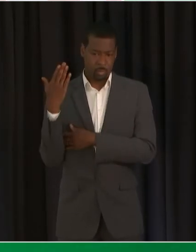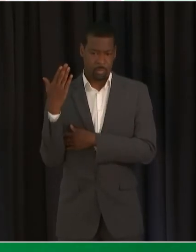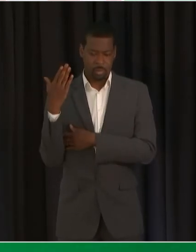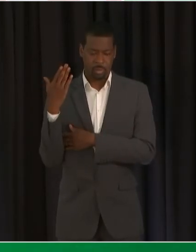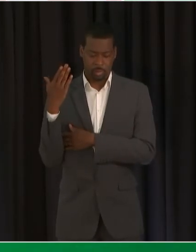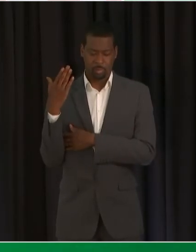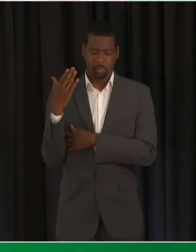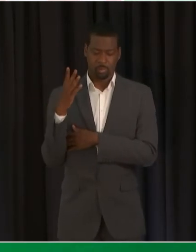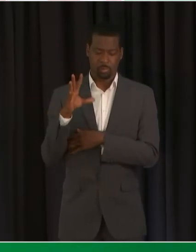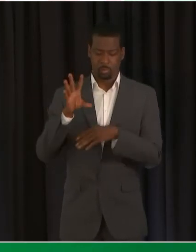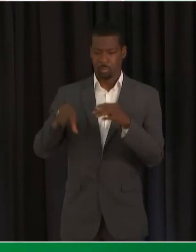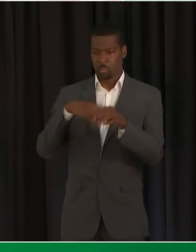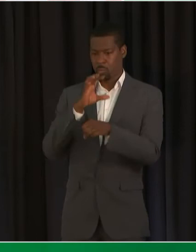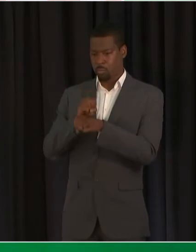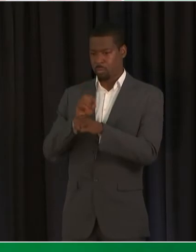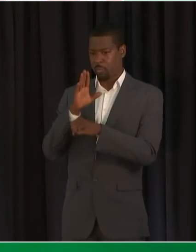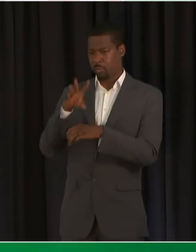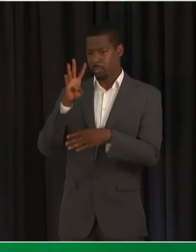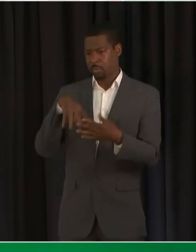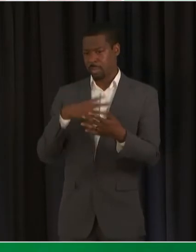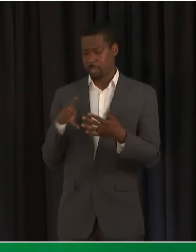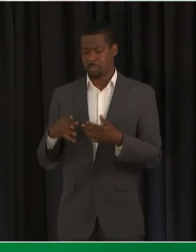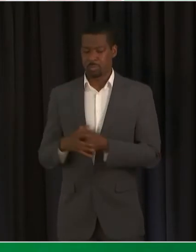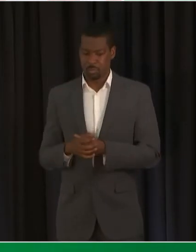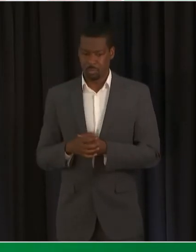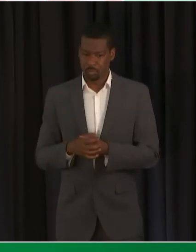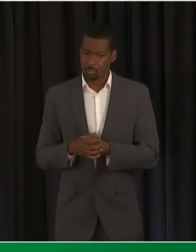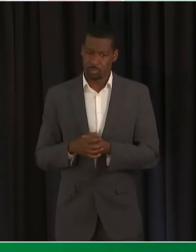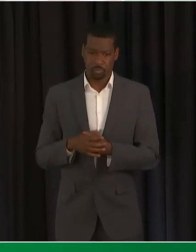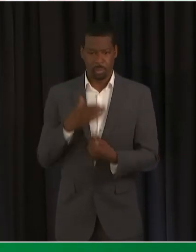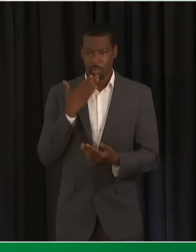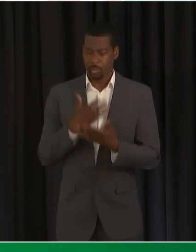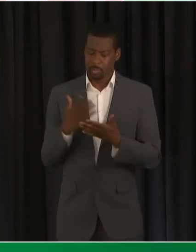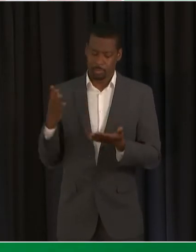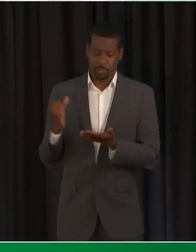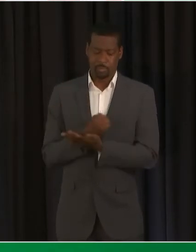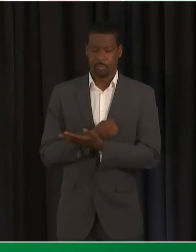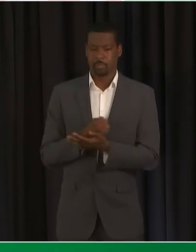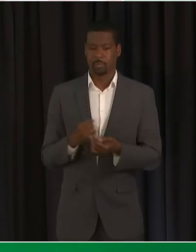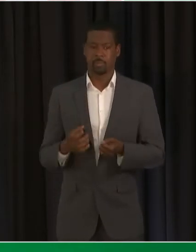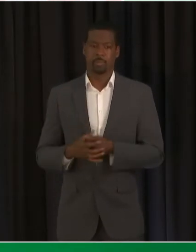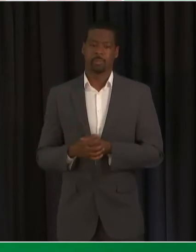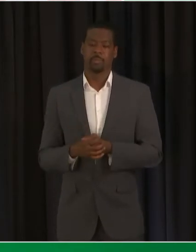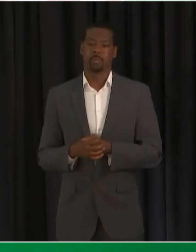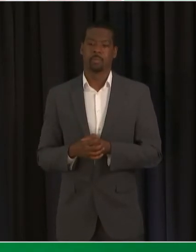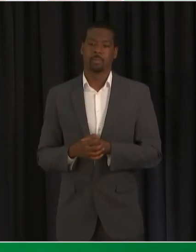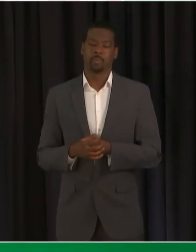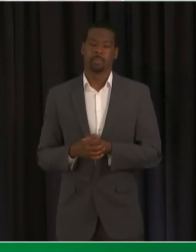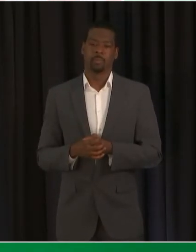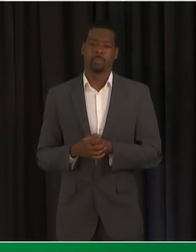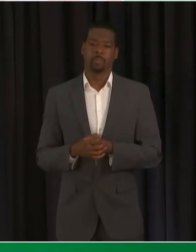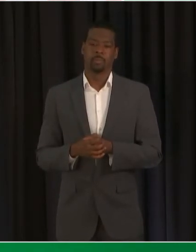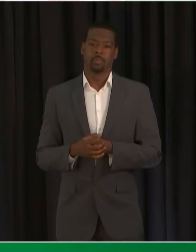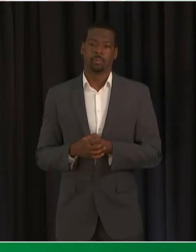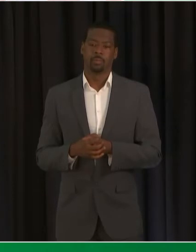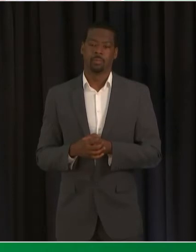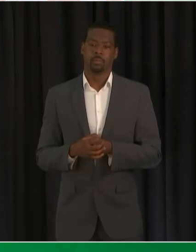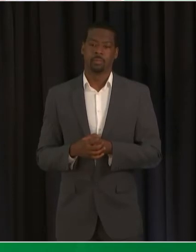a.m., block your calendar. It'll be, the best chunk of time you've ever invested if you want to make sure you get